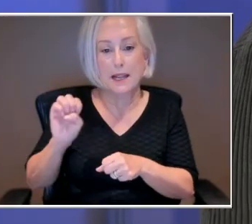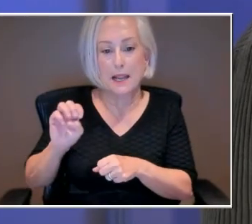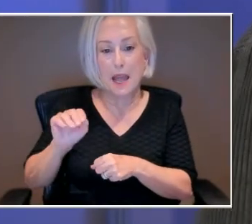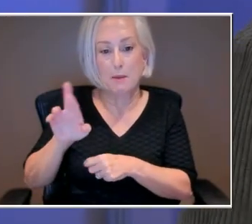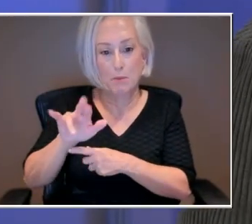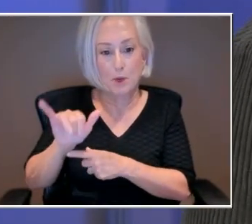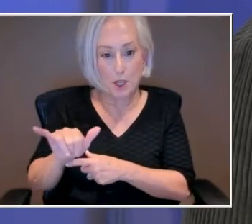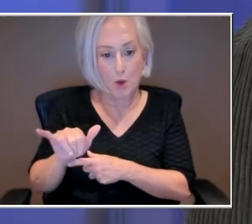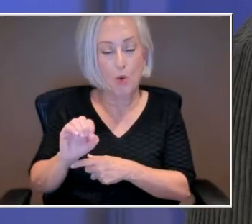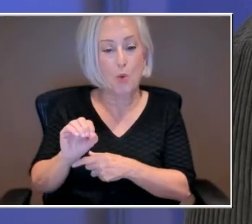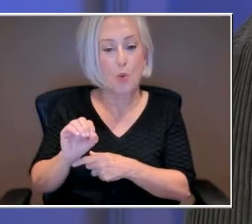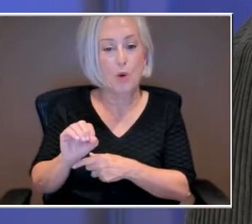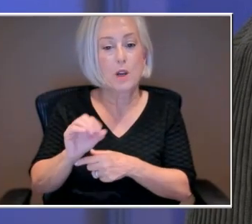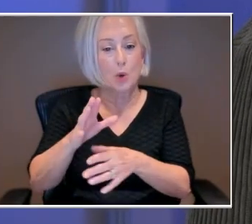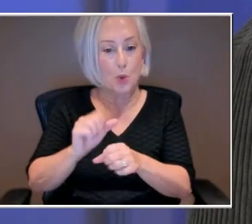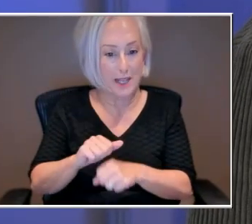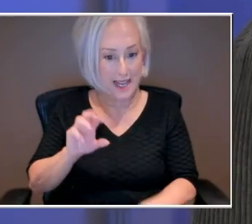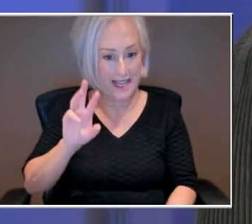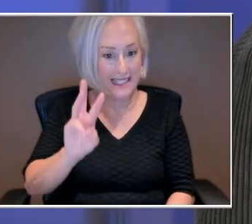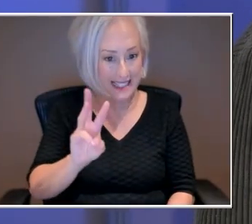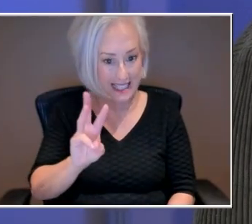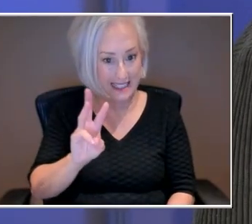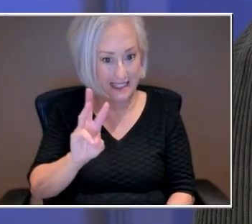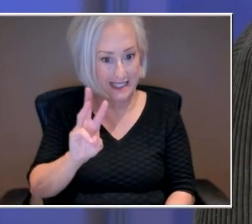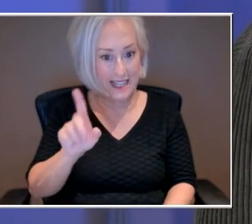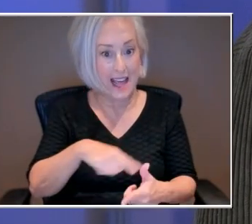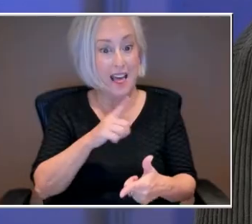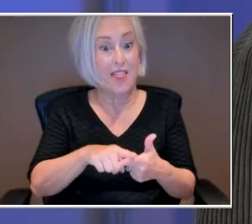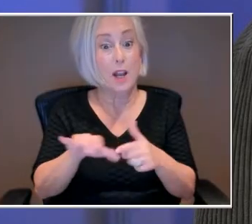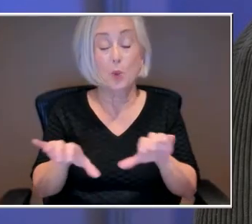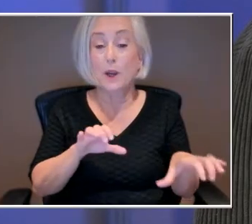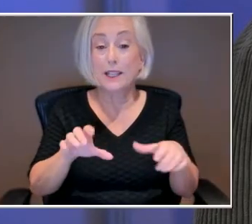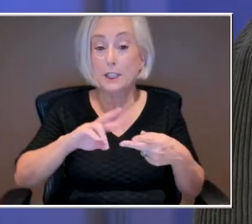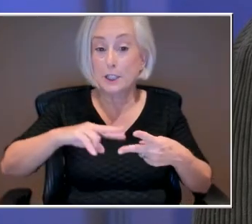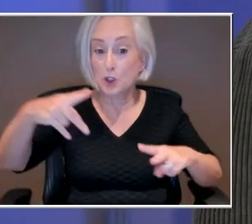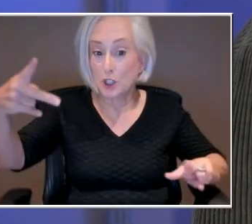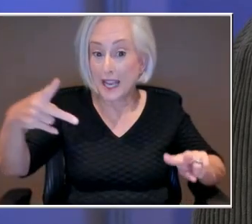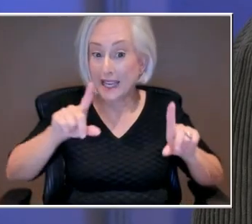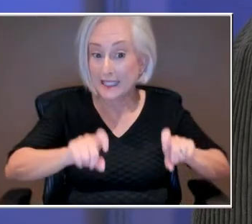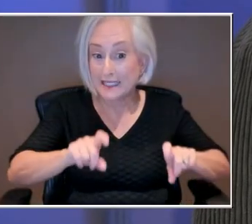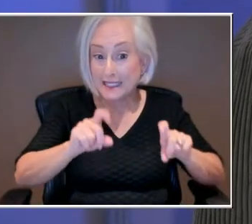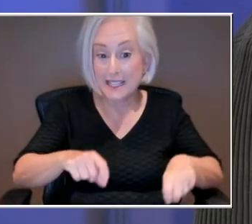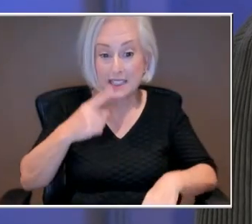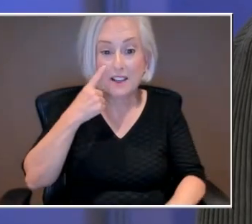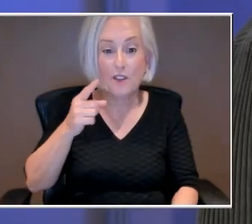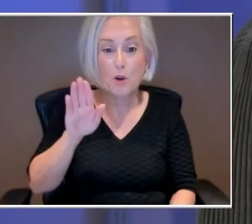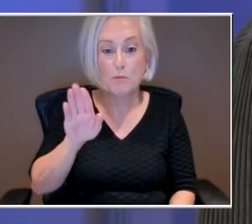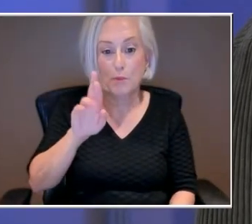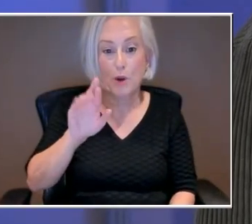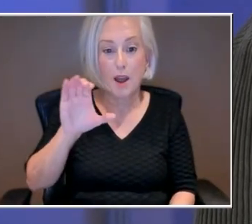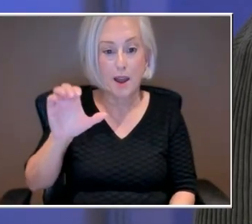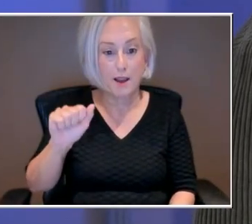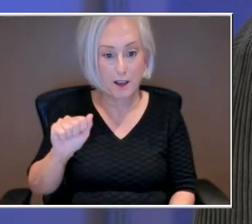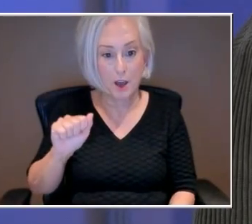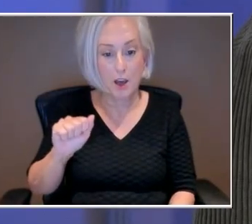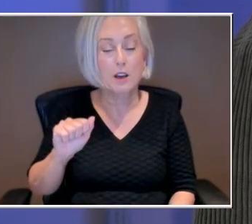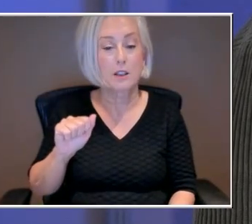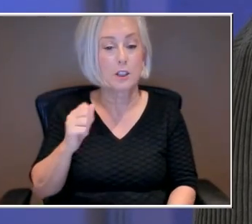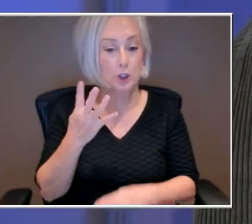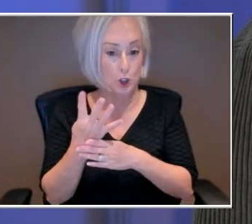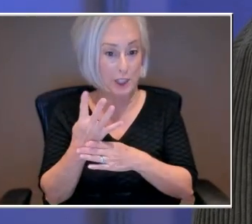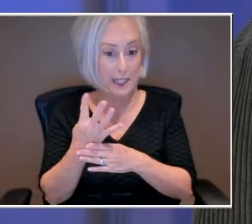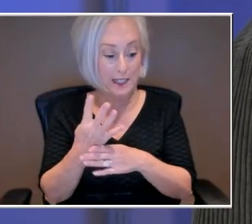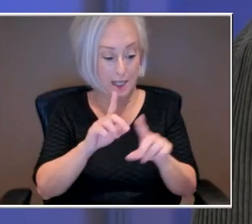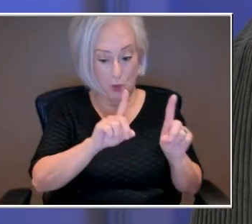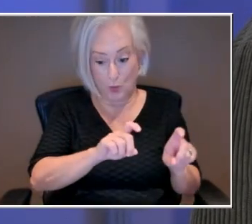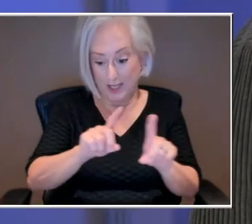go ahead and go through genetic testing for the BRCA gene to try to stop that. So we tested all of them. 3